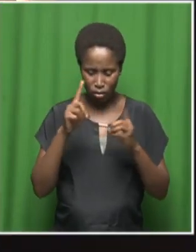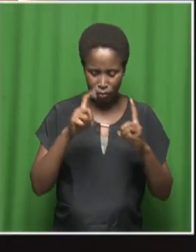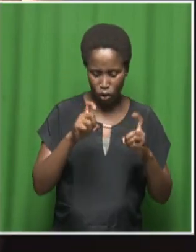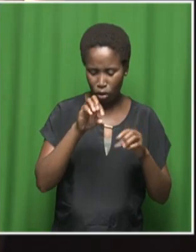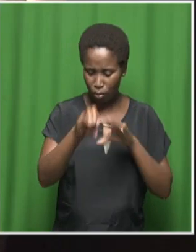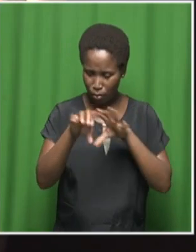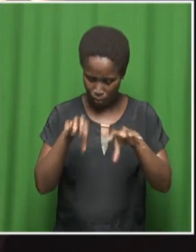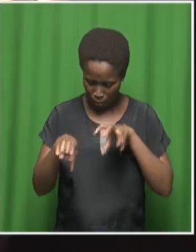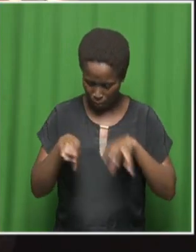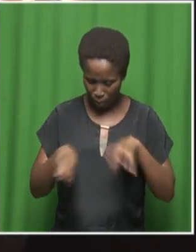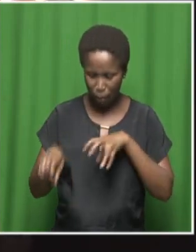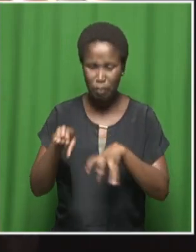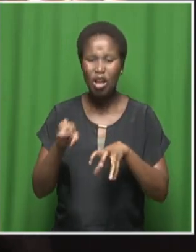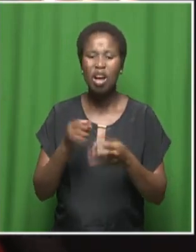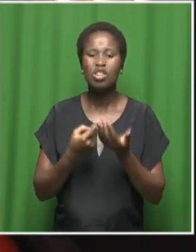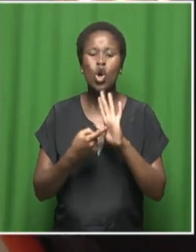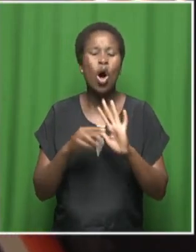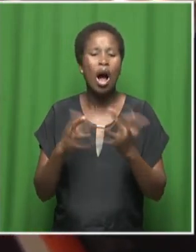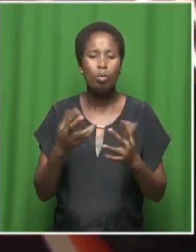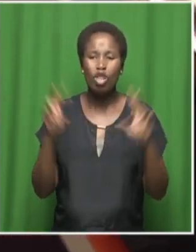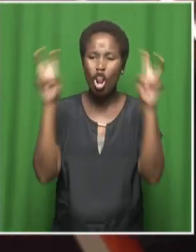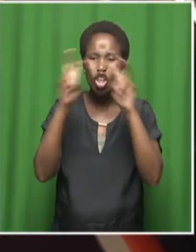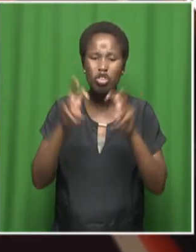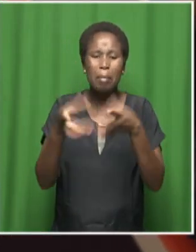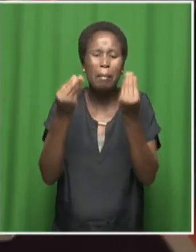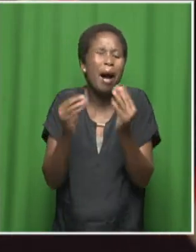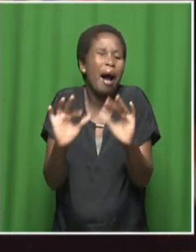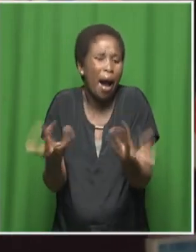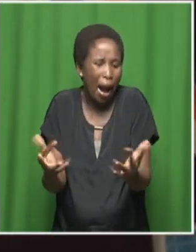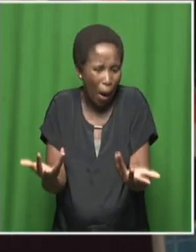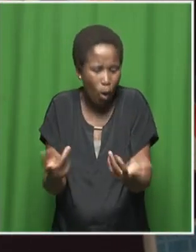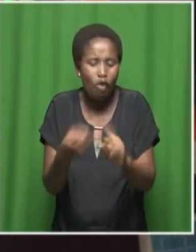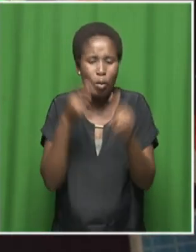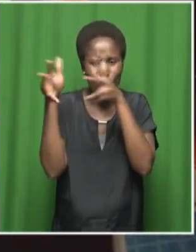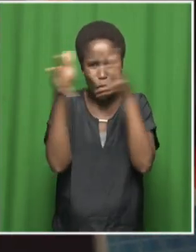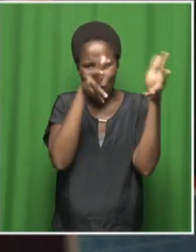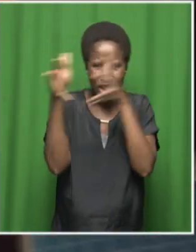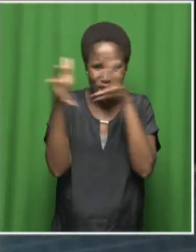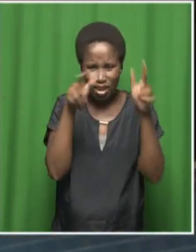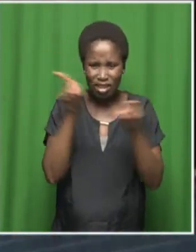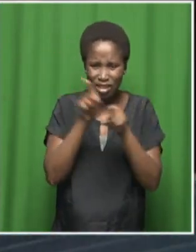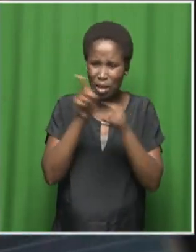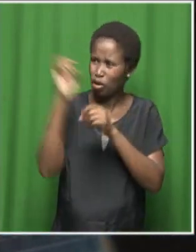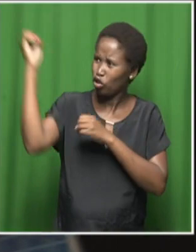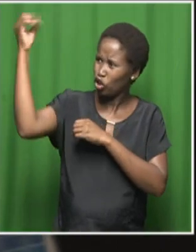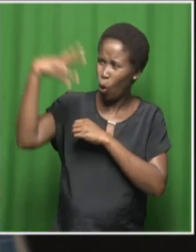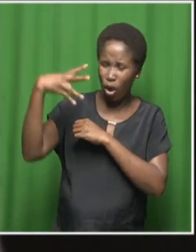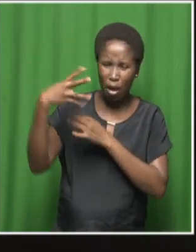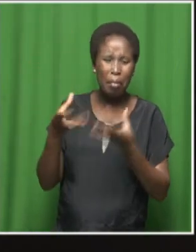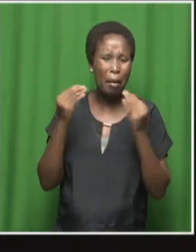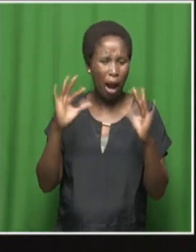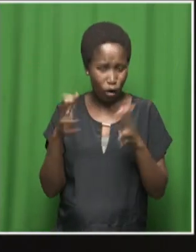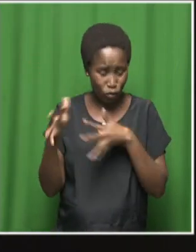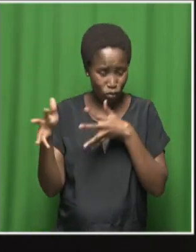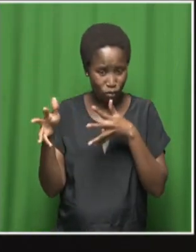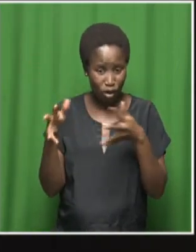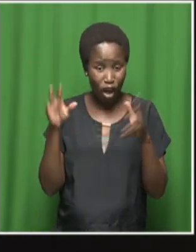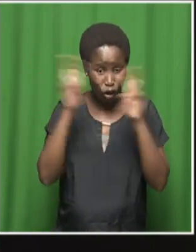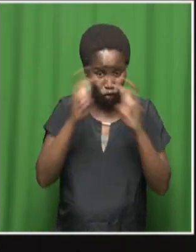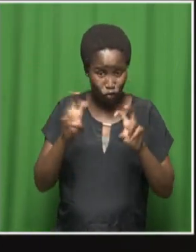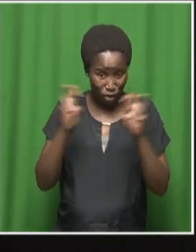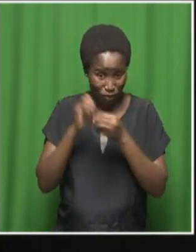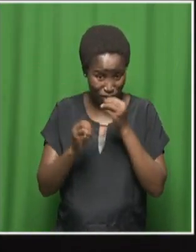generate electricity from our renewable sources as wind and solar. So you see the lights indicates the generation